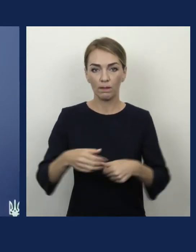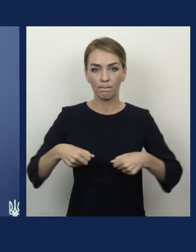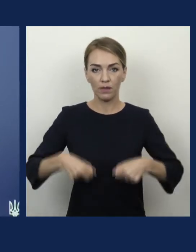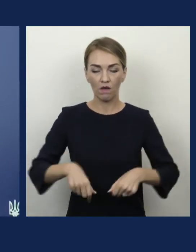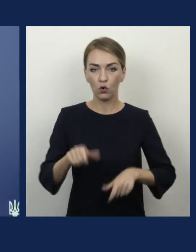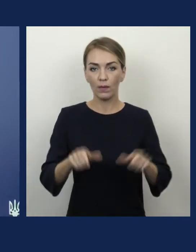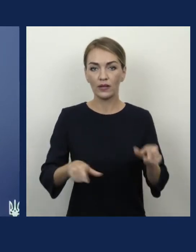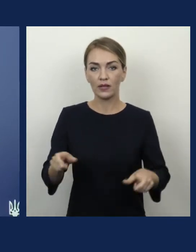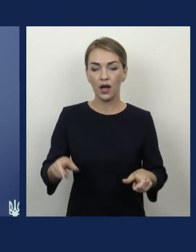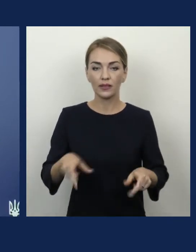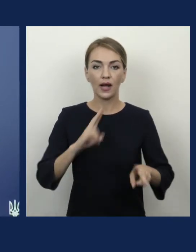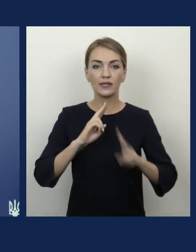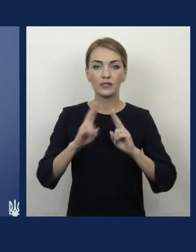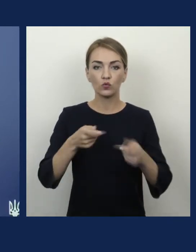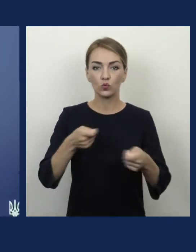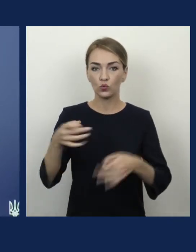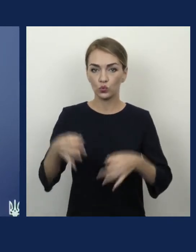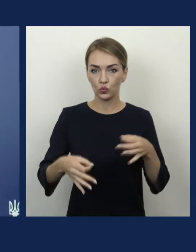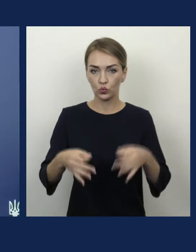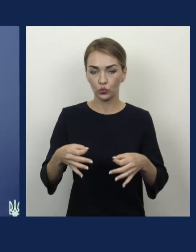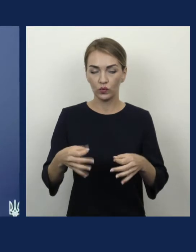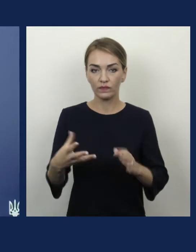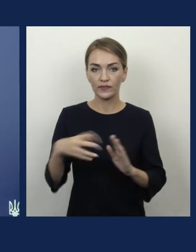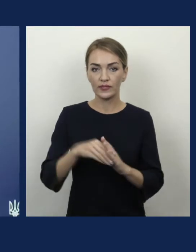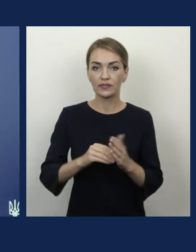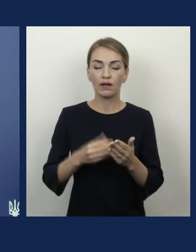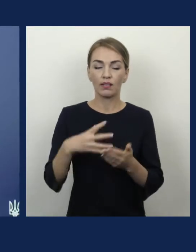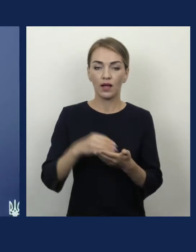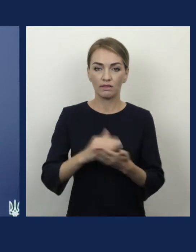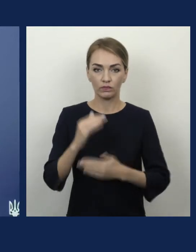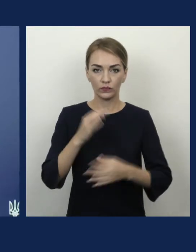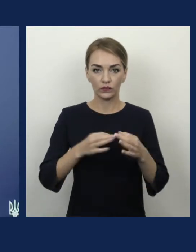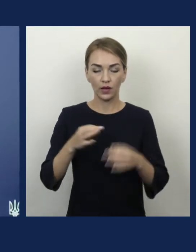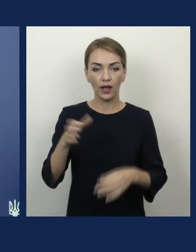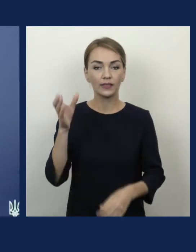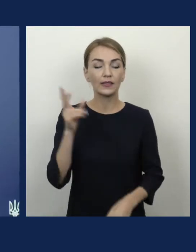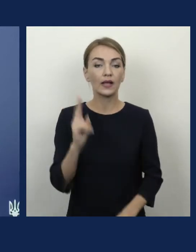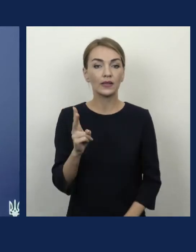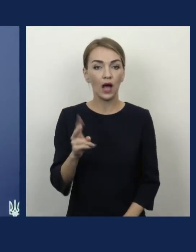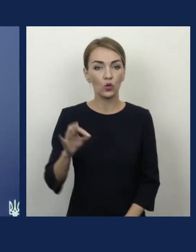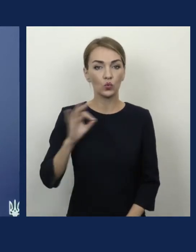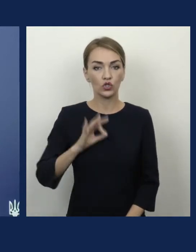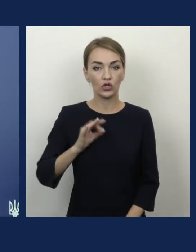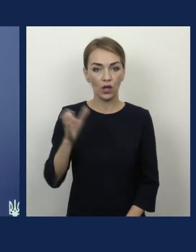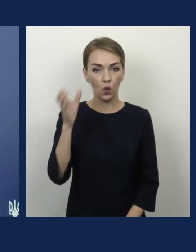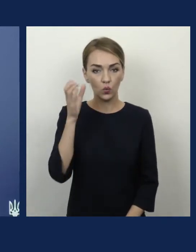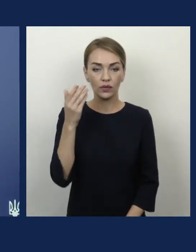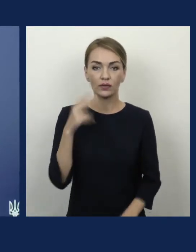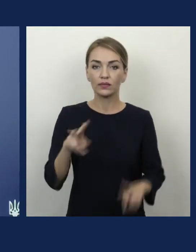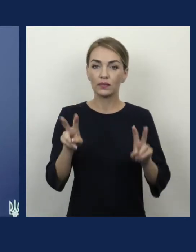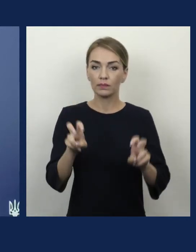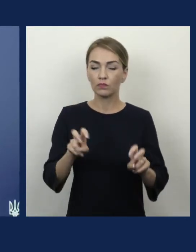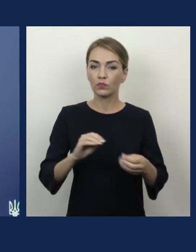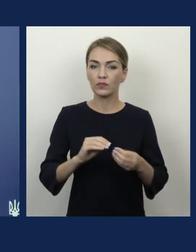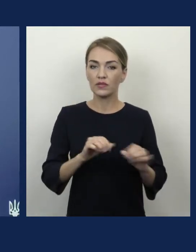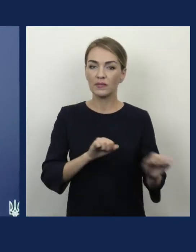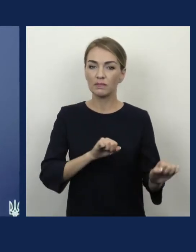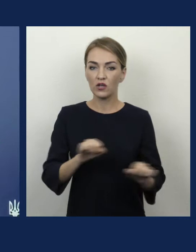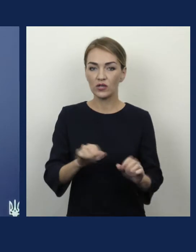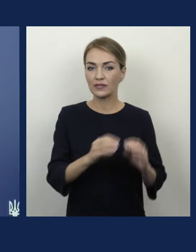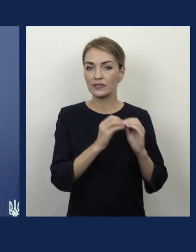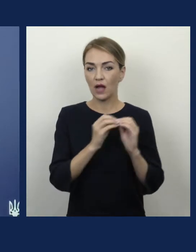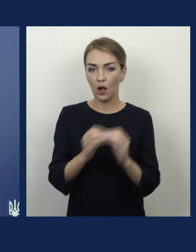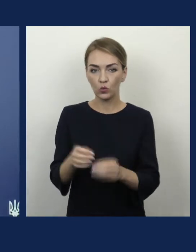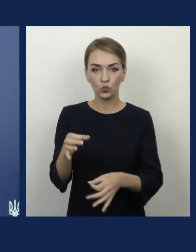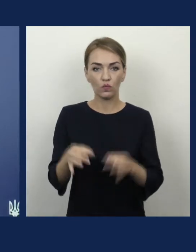Secretary of Judicial Chamber at Cassation Administrative Court. She